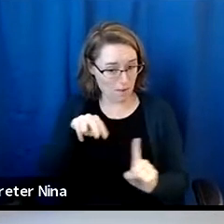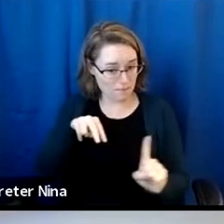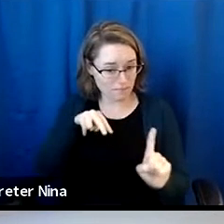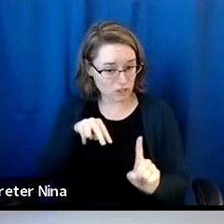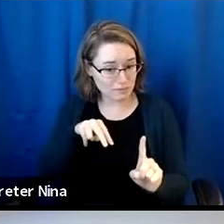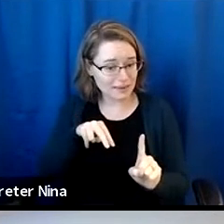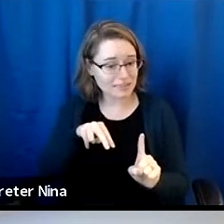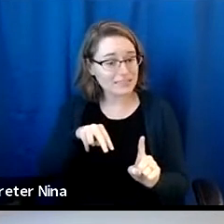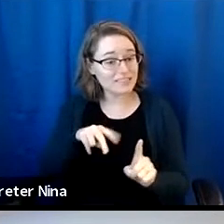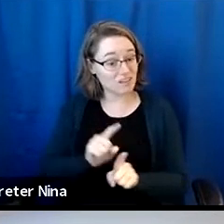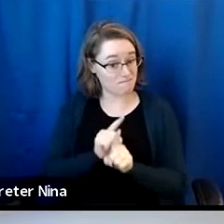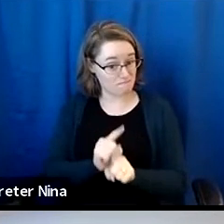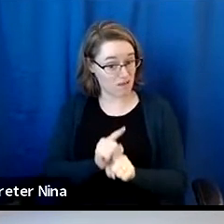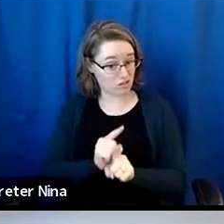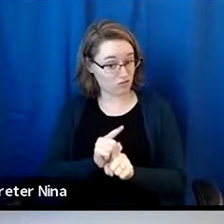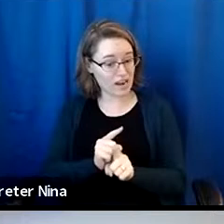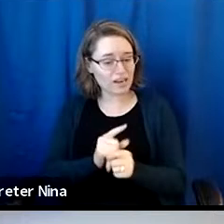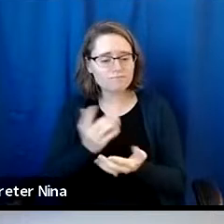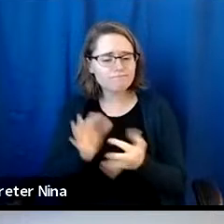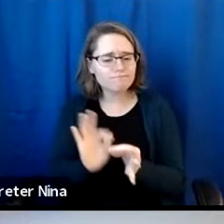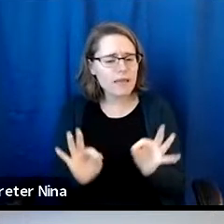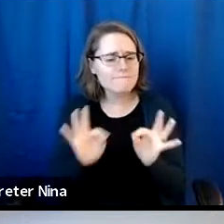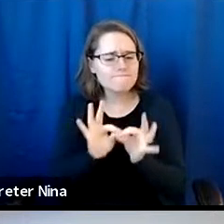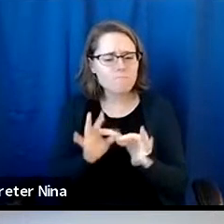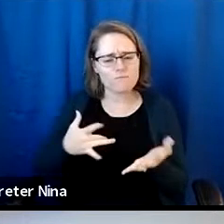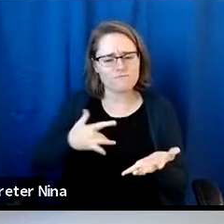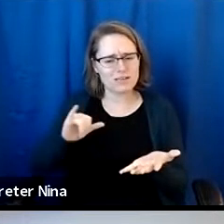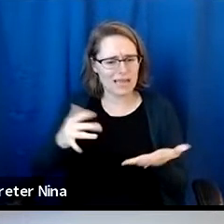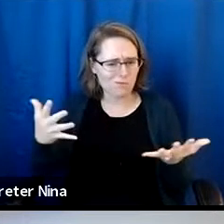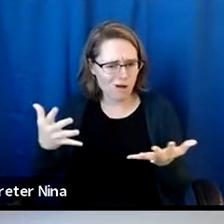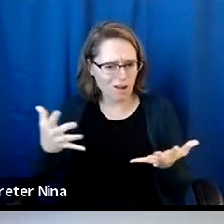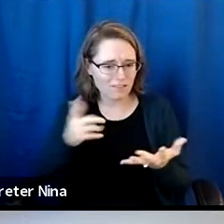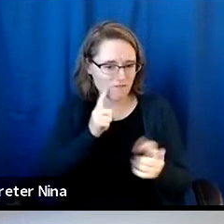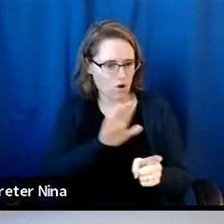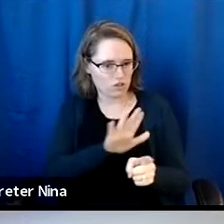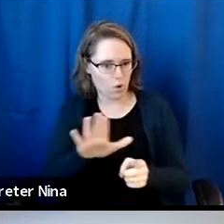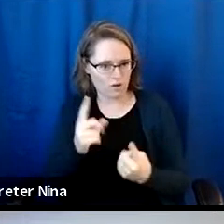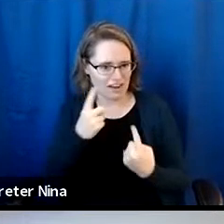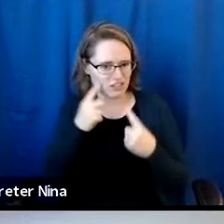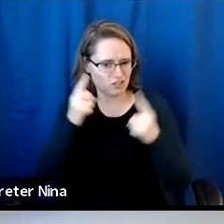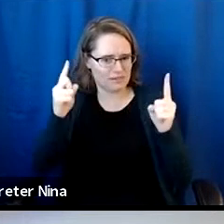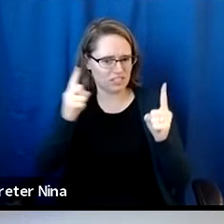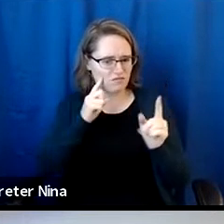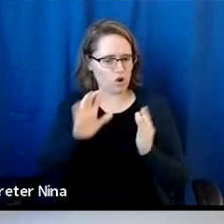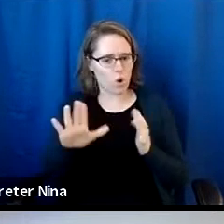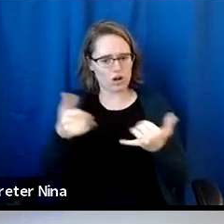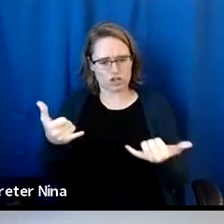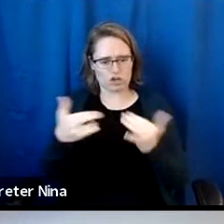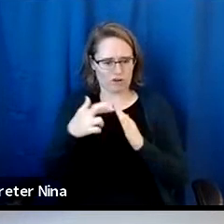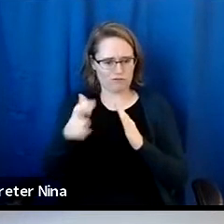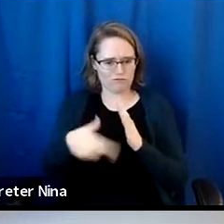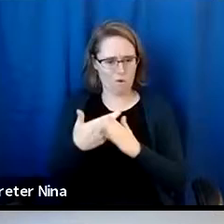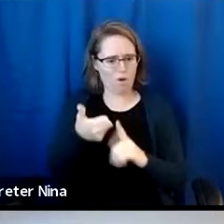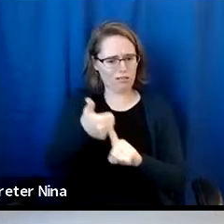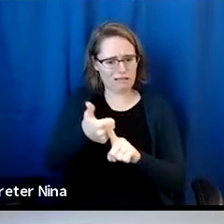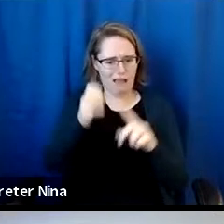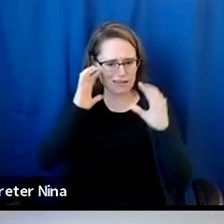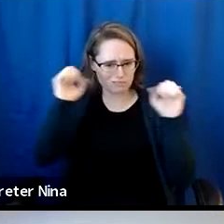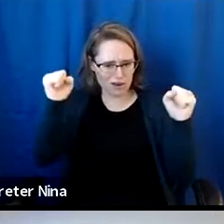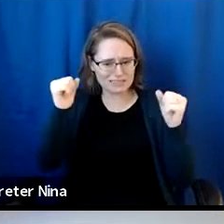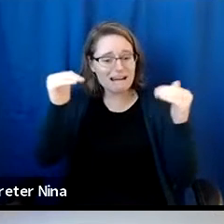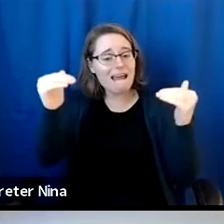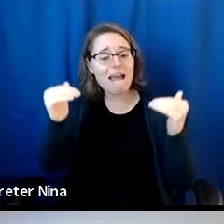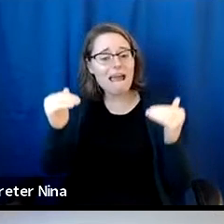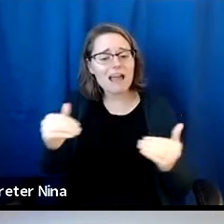important was mentorship for you in achieving your current role as president? And then what